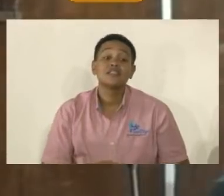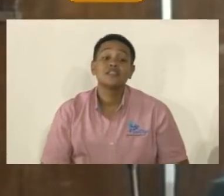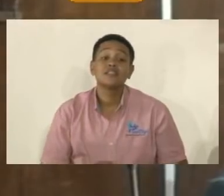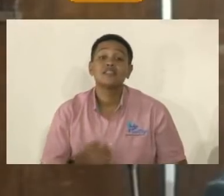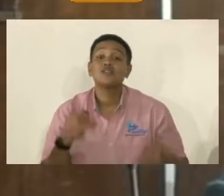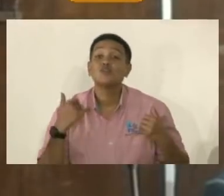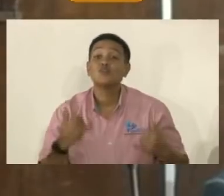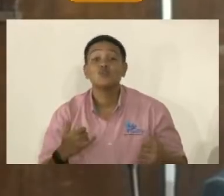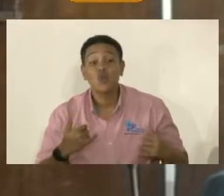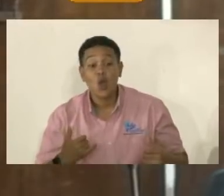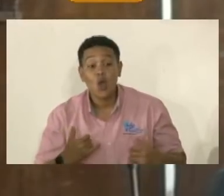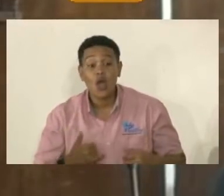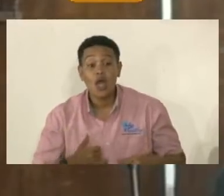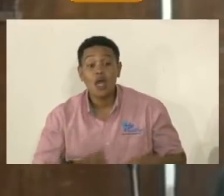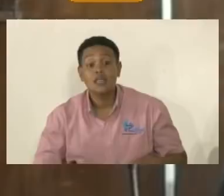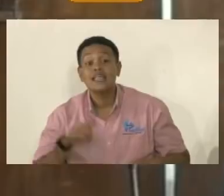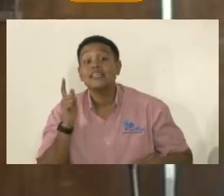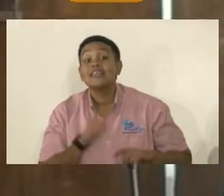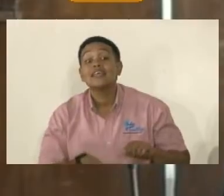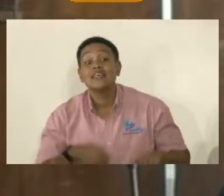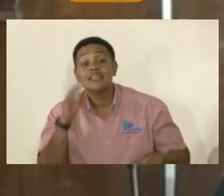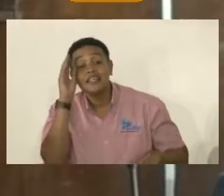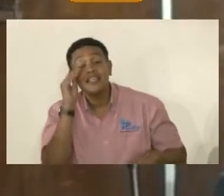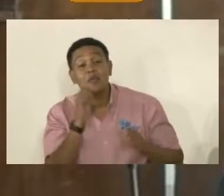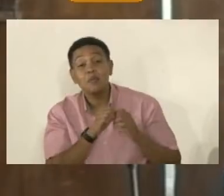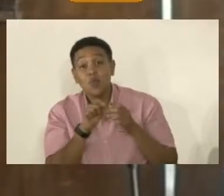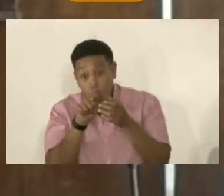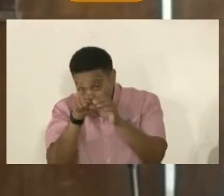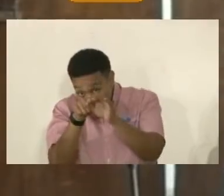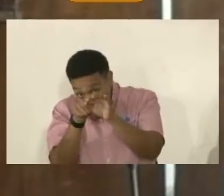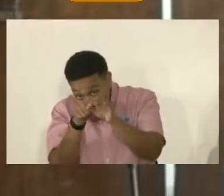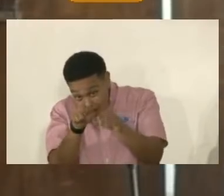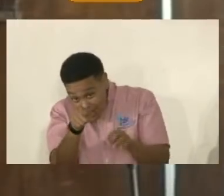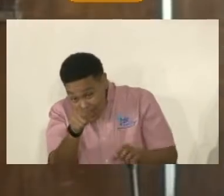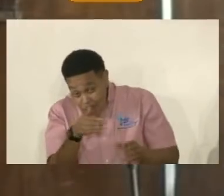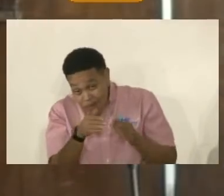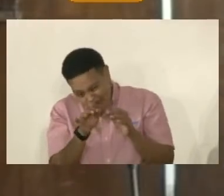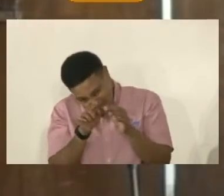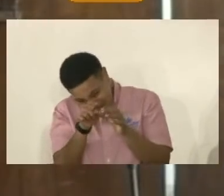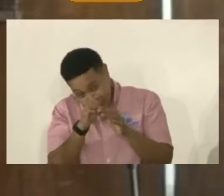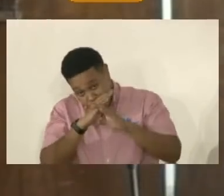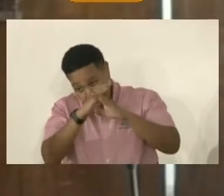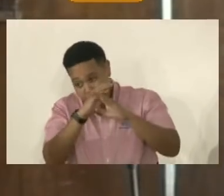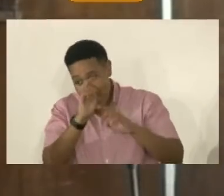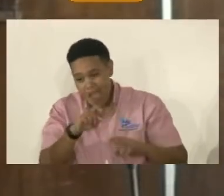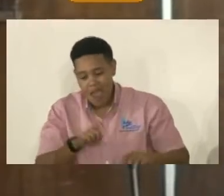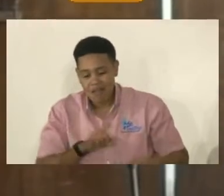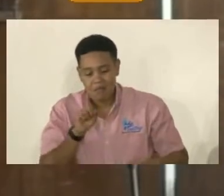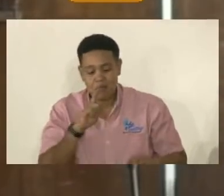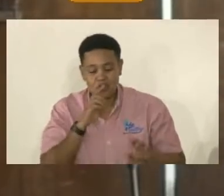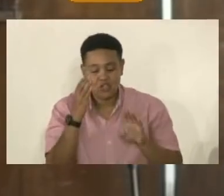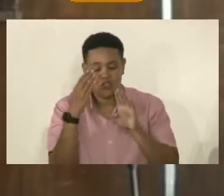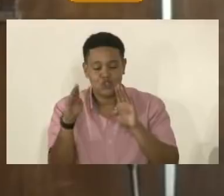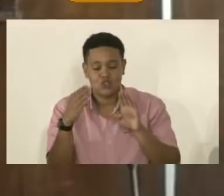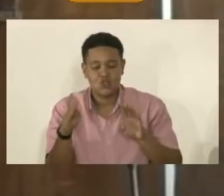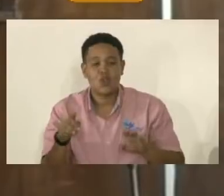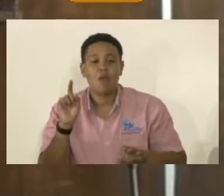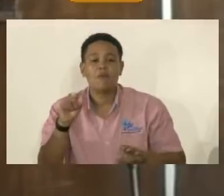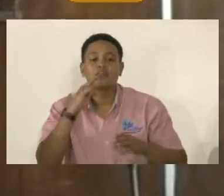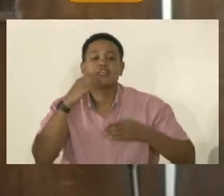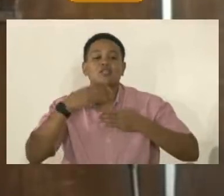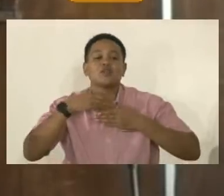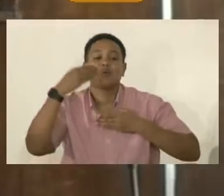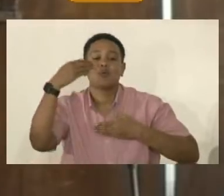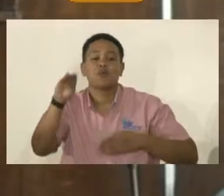no, she cannot even sleep with her keyhole open, much less the door, much less the windows.